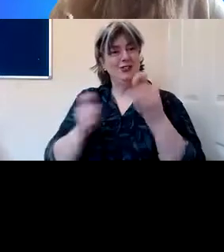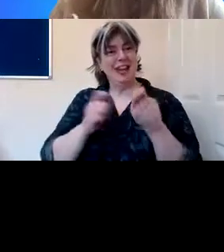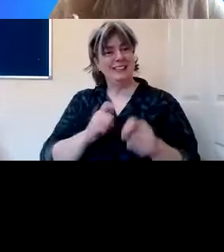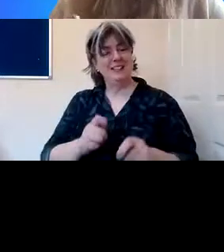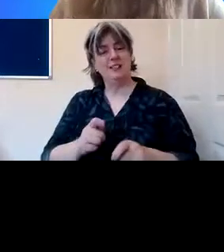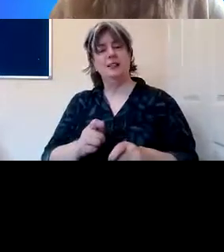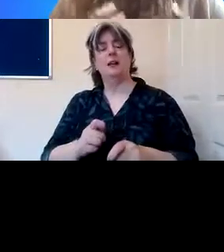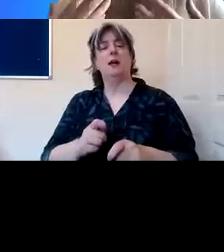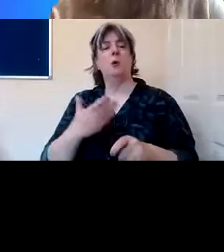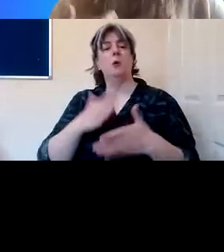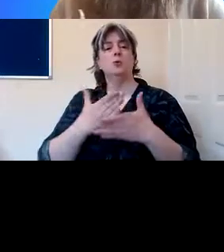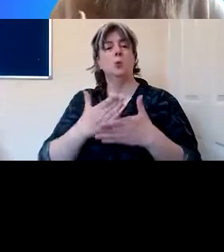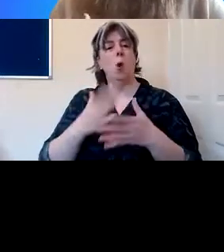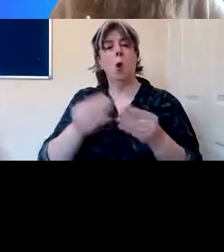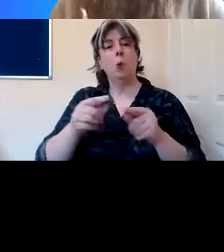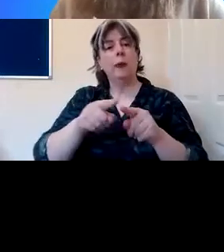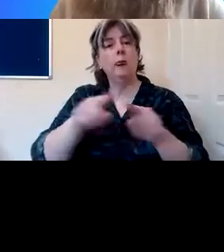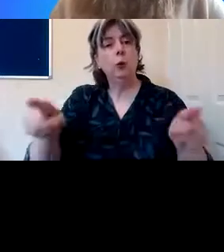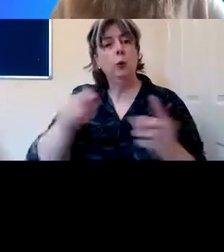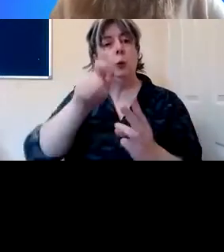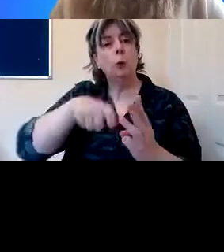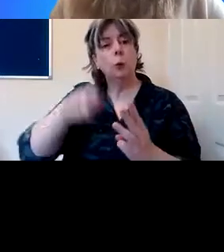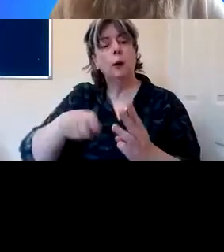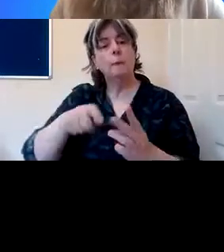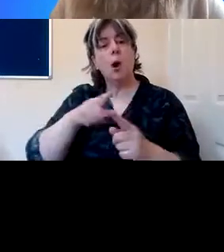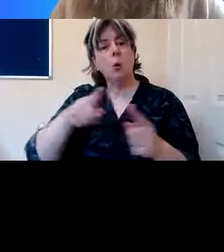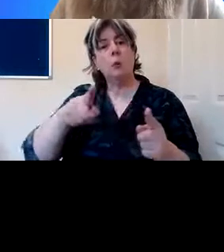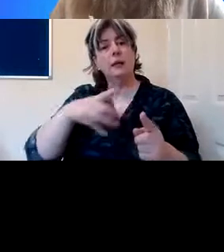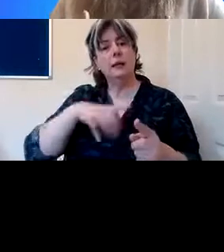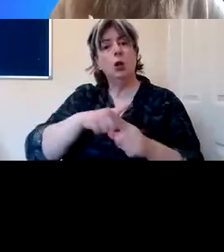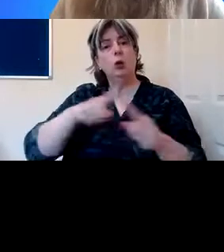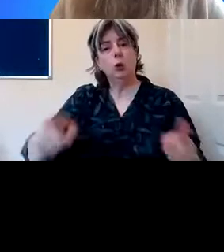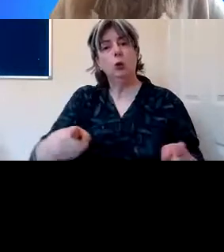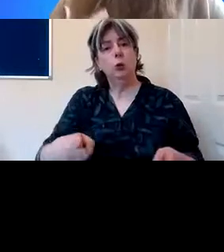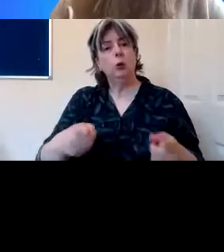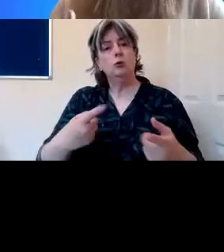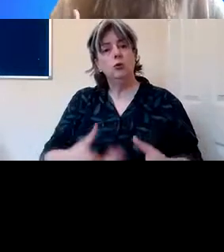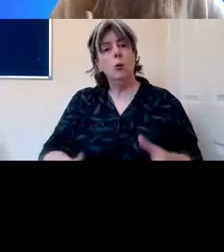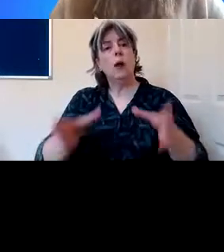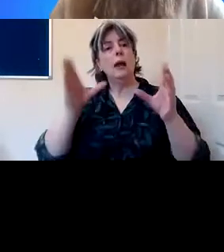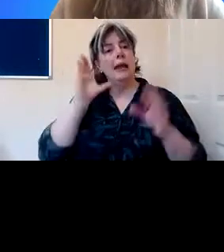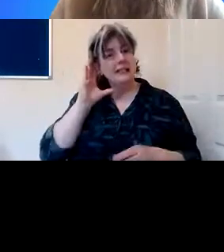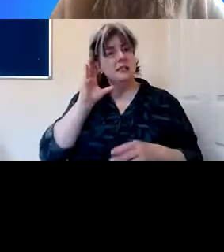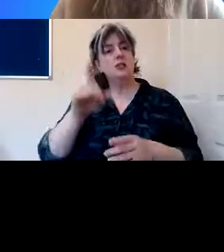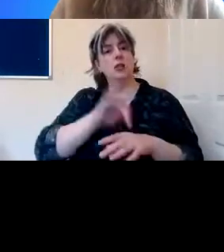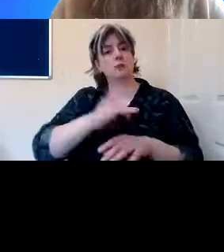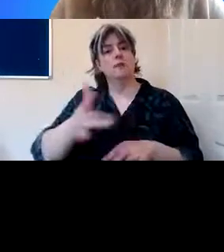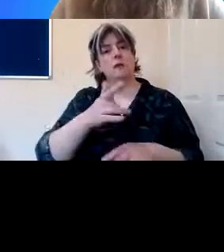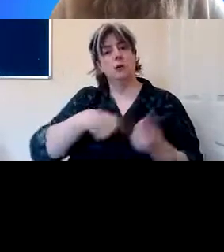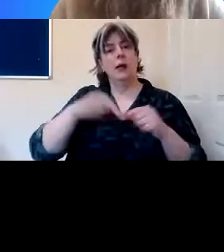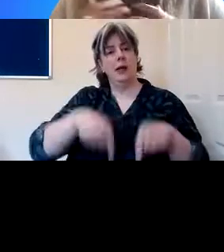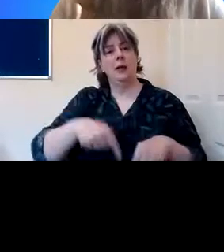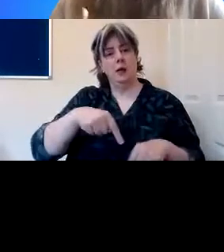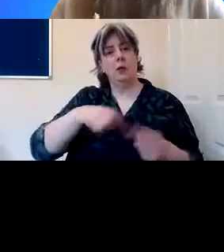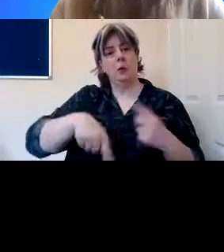to develop it. But we need you to listen to the profession. You know, we're here and we know what we're doing. You've got